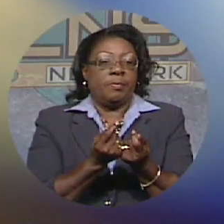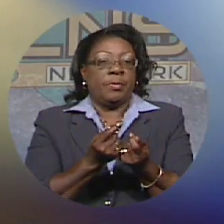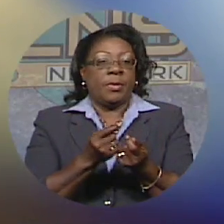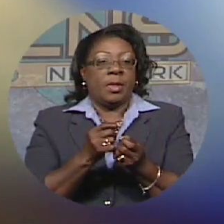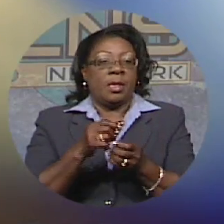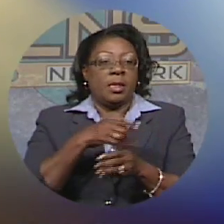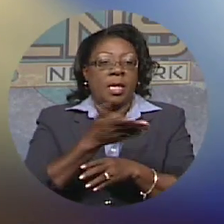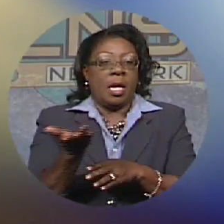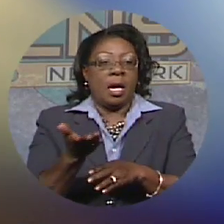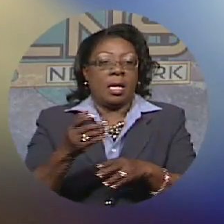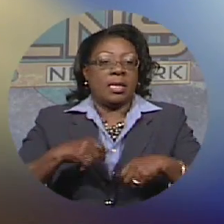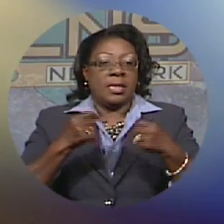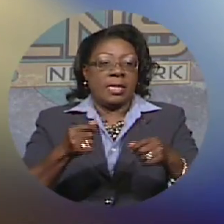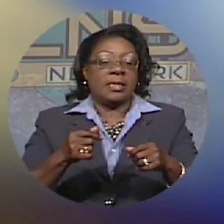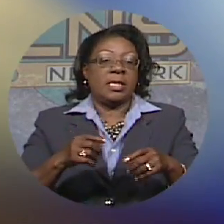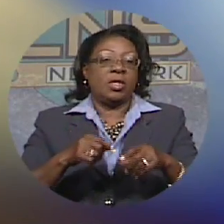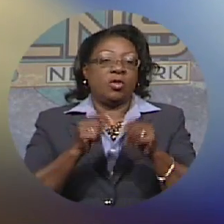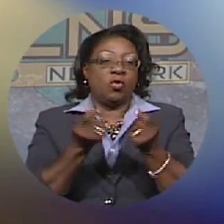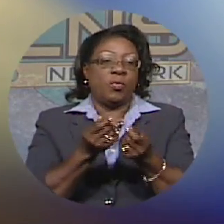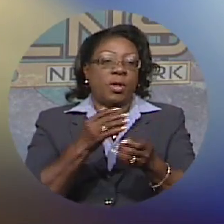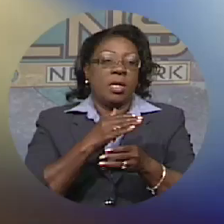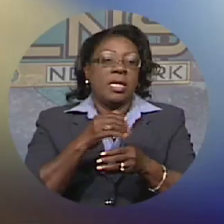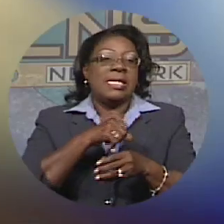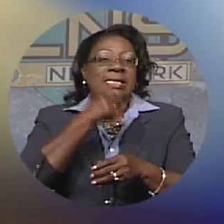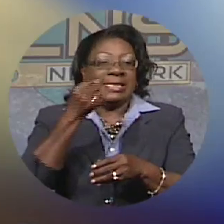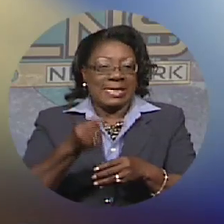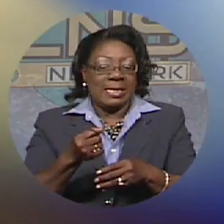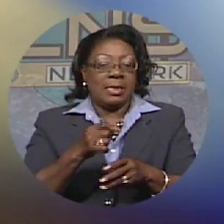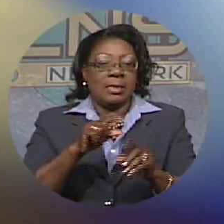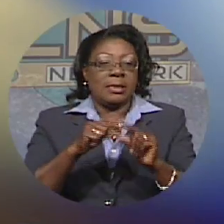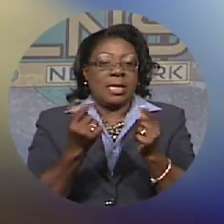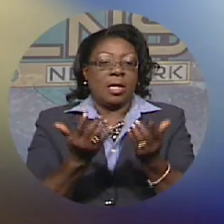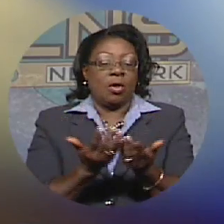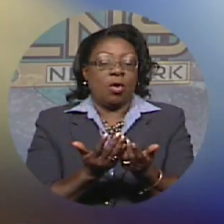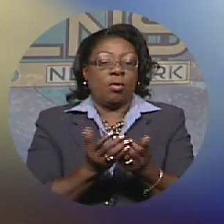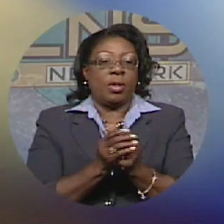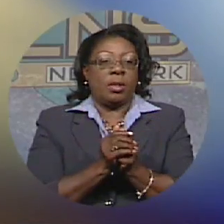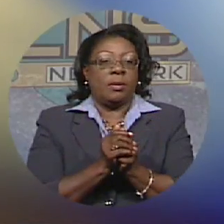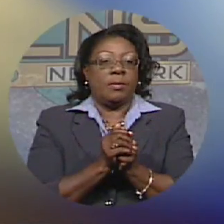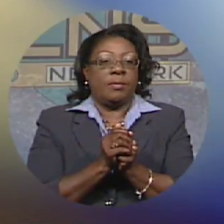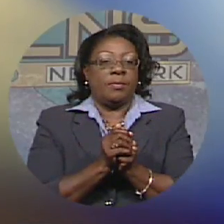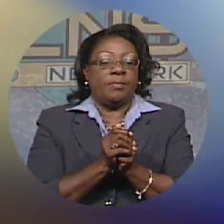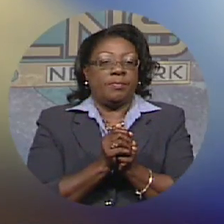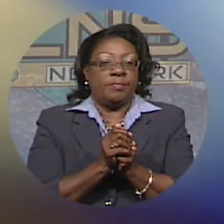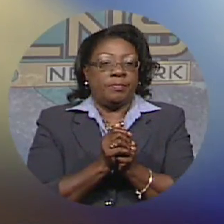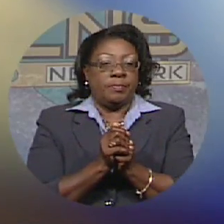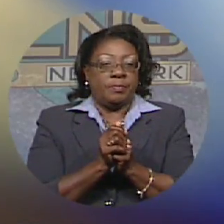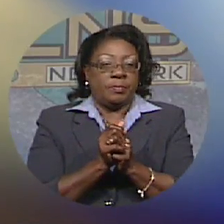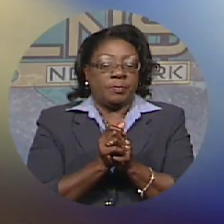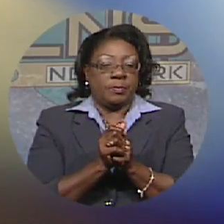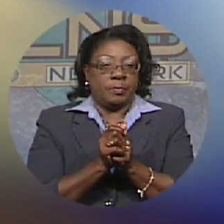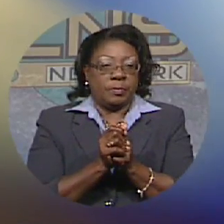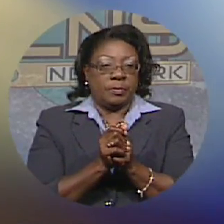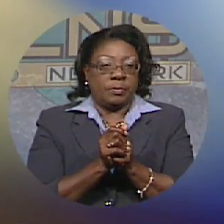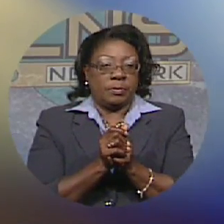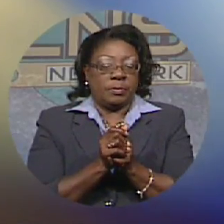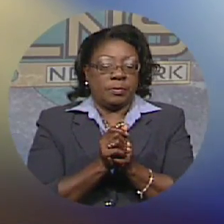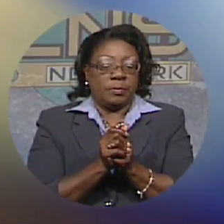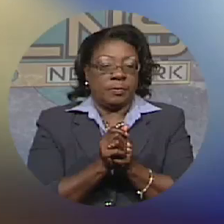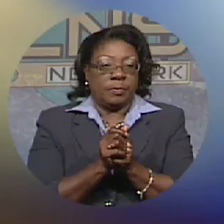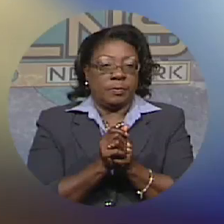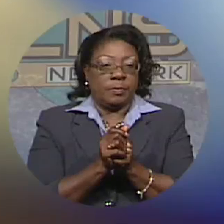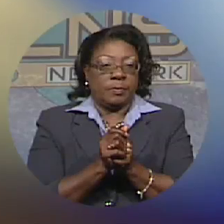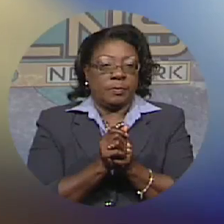Ozzie Moore, they are contesting the Super Senior category, while we could tell you Paul Bowe, he is going with the seniors with George